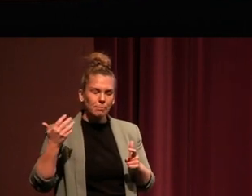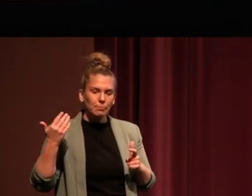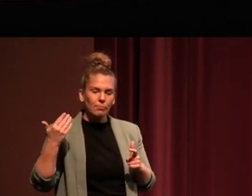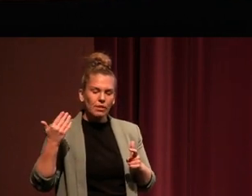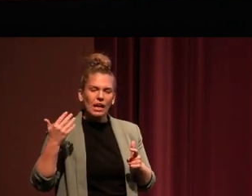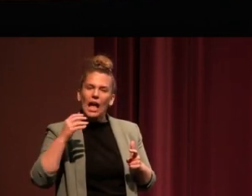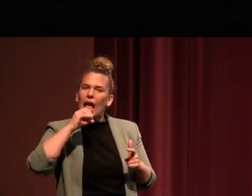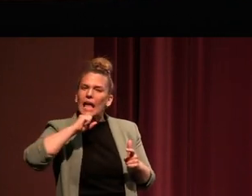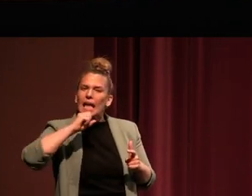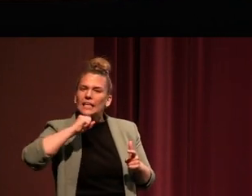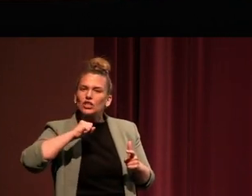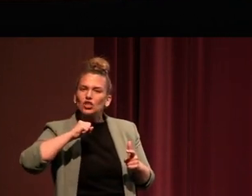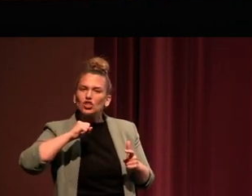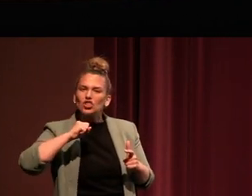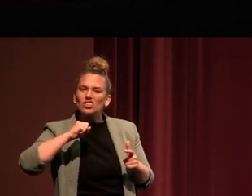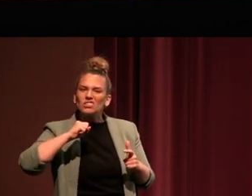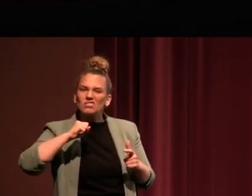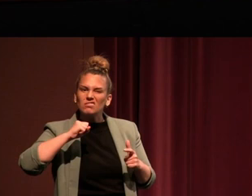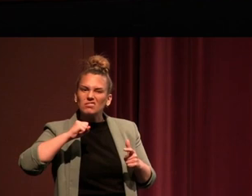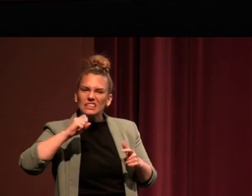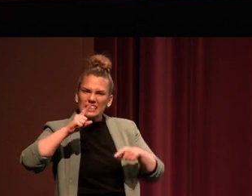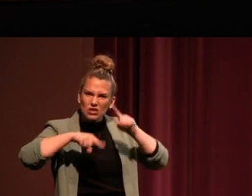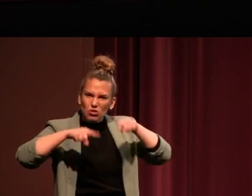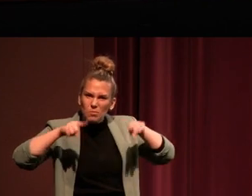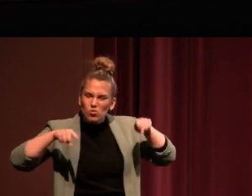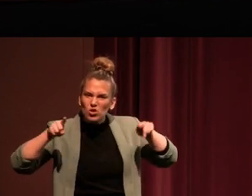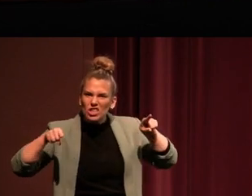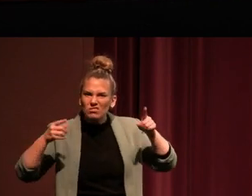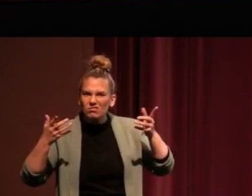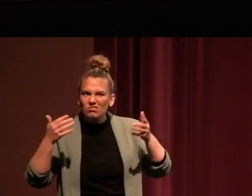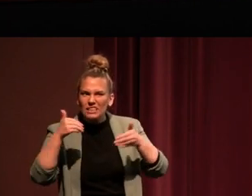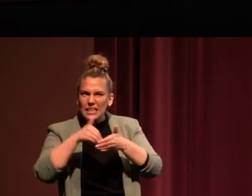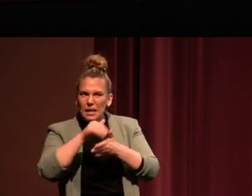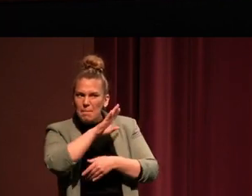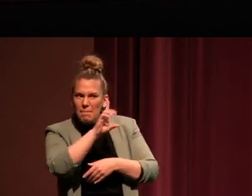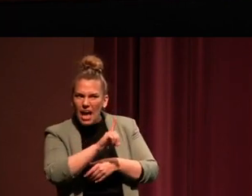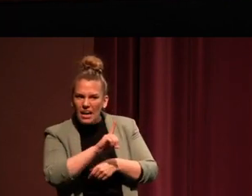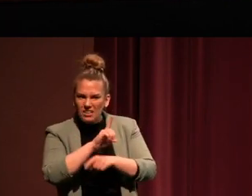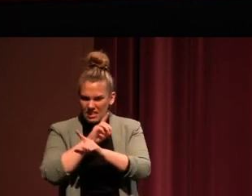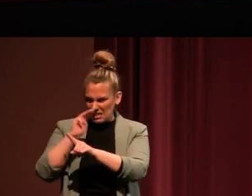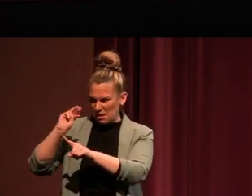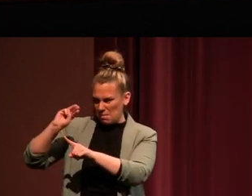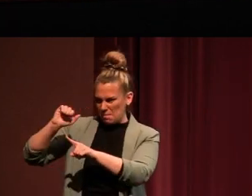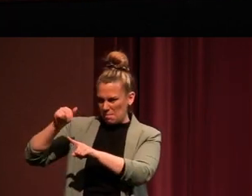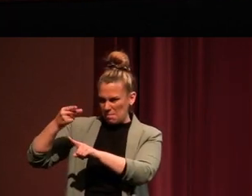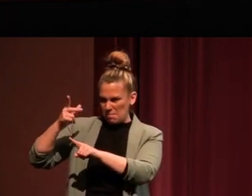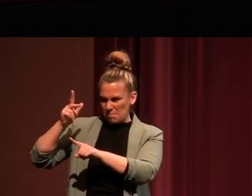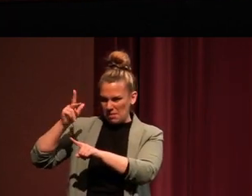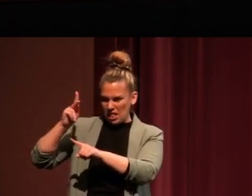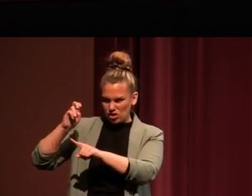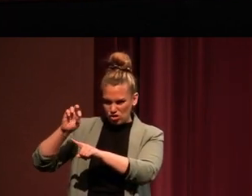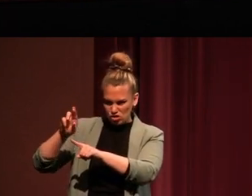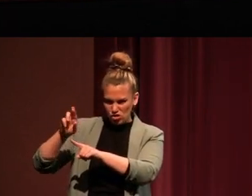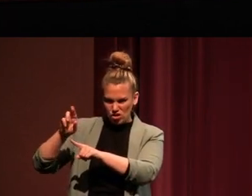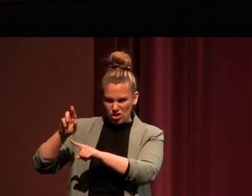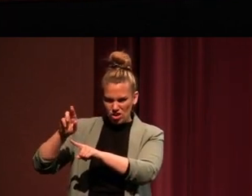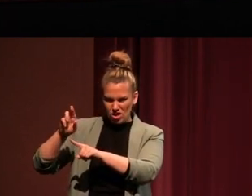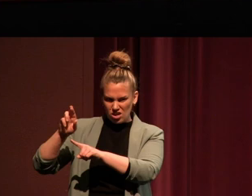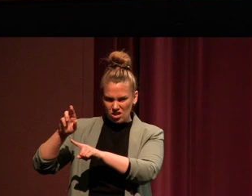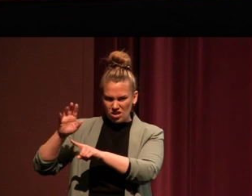a larger age distribution in the bins, and the mouth here, the individuals that were in the mouth here were kind